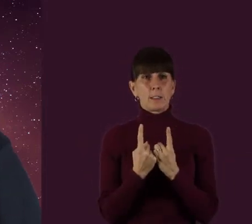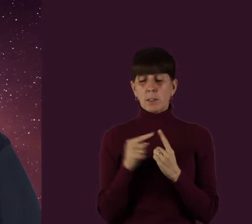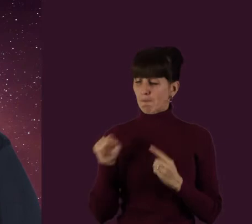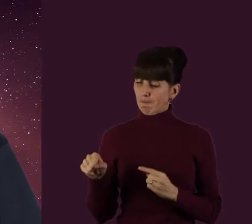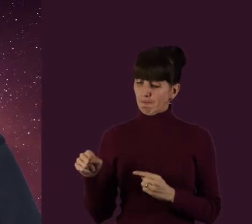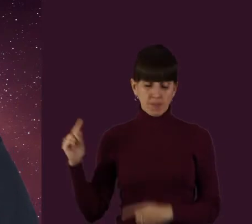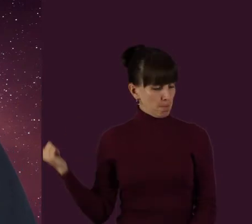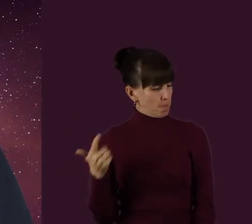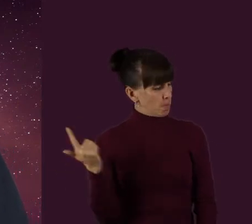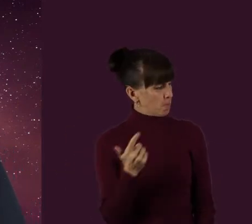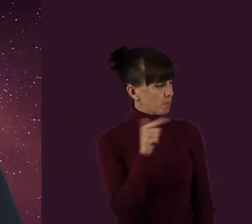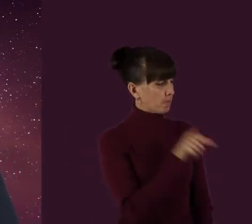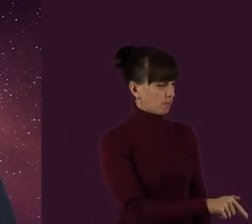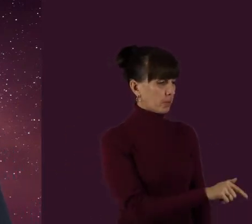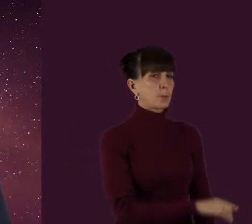went."